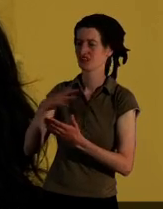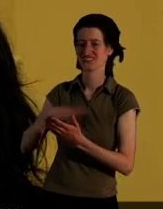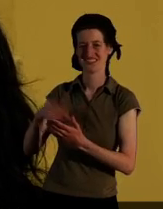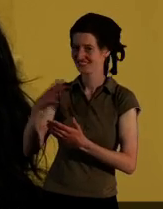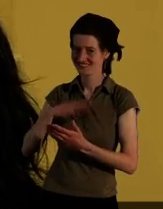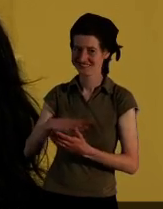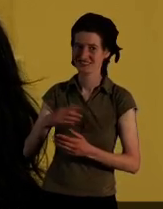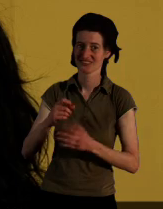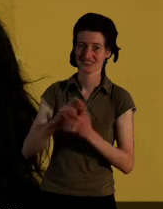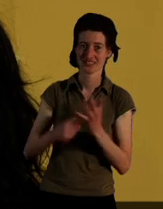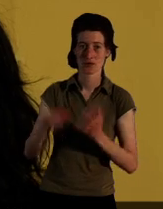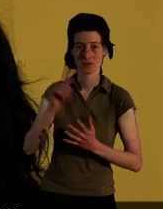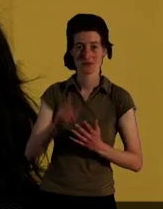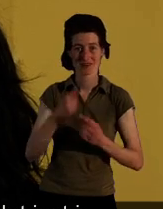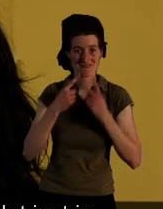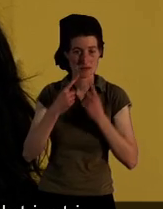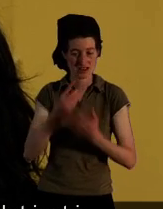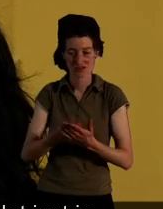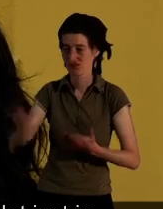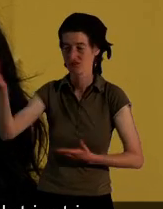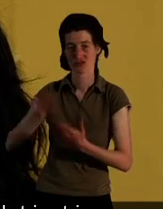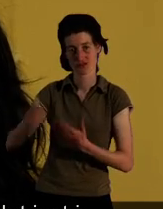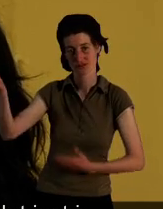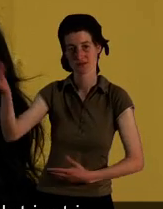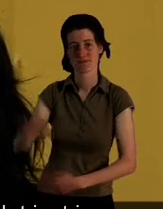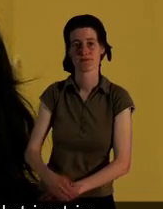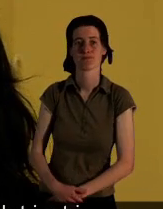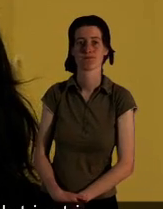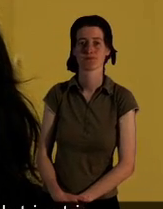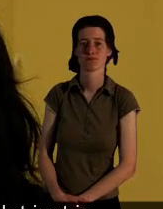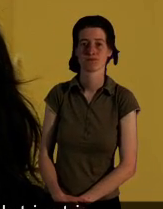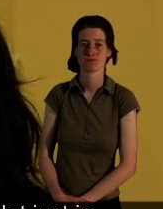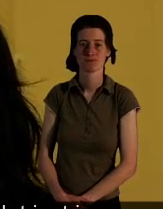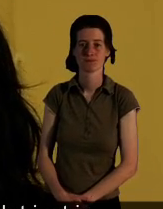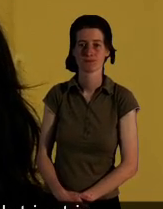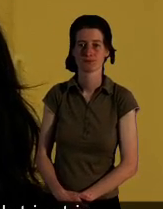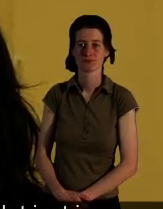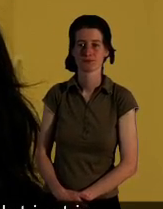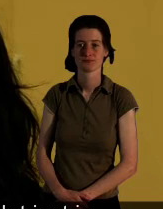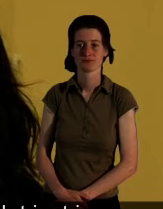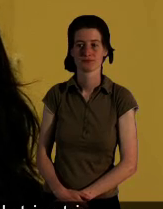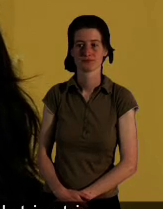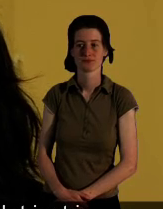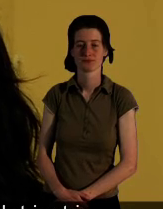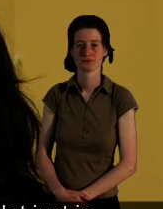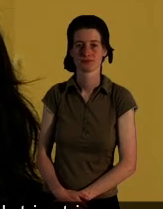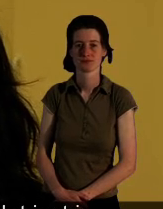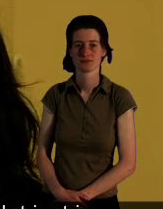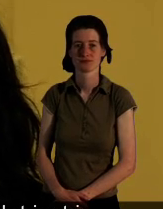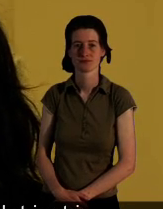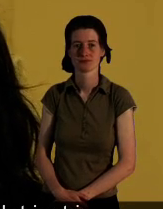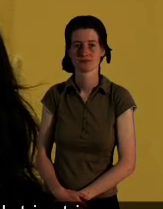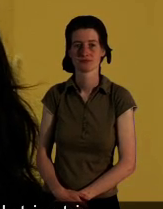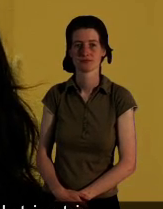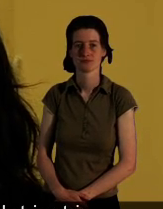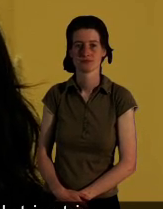control over what they do, and just to give some balance as well. I mean, not just in